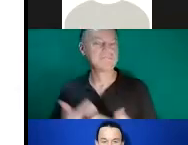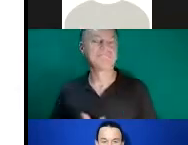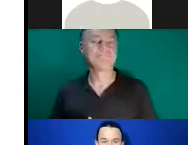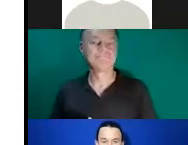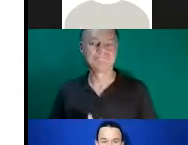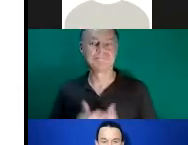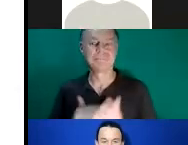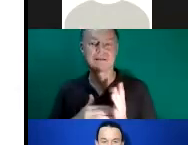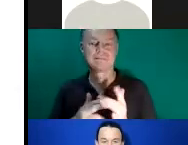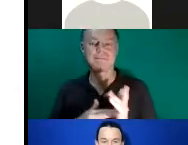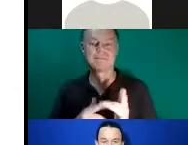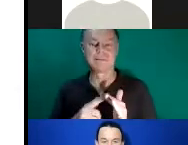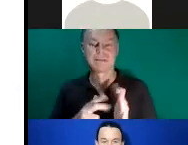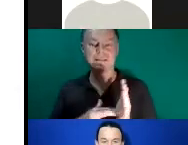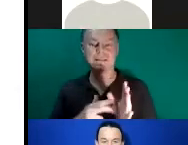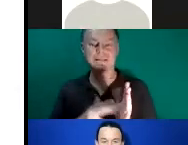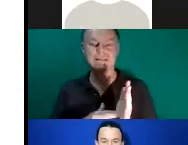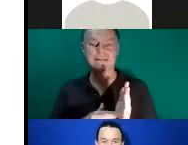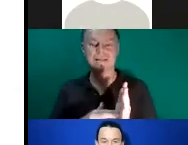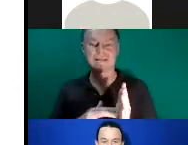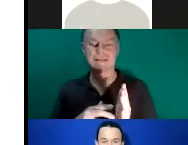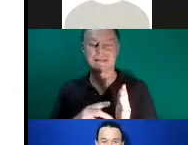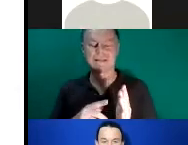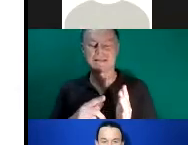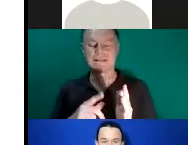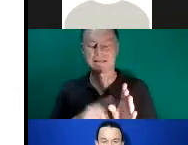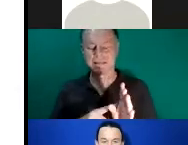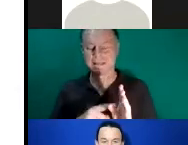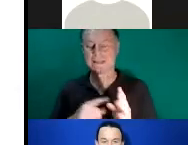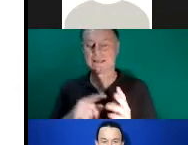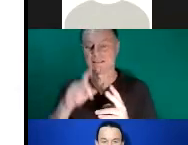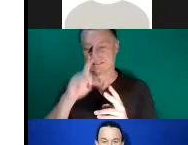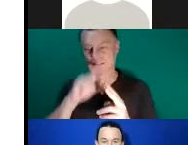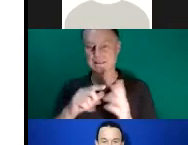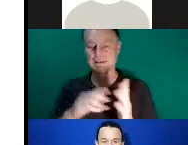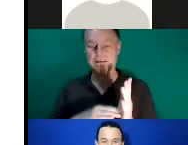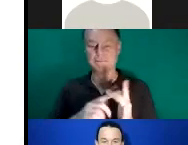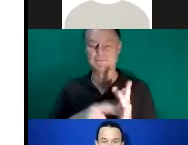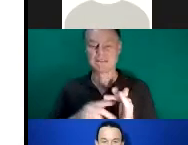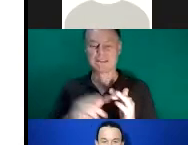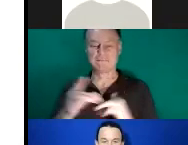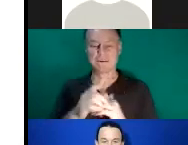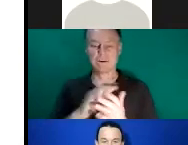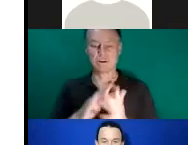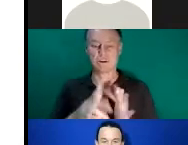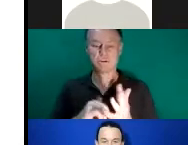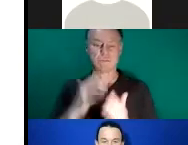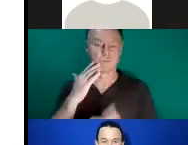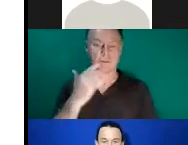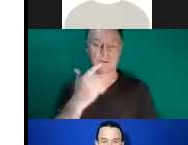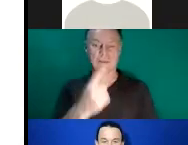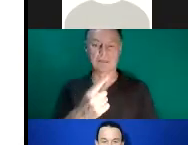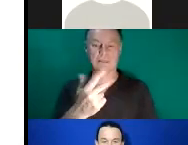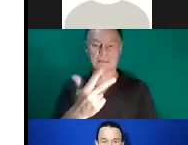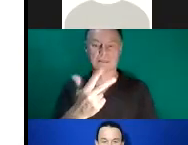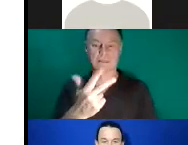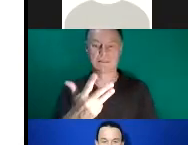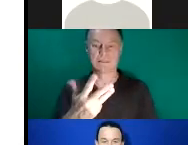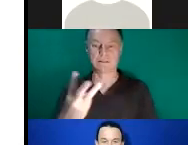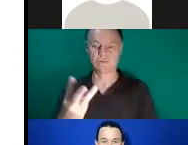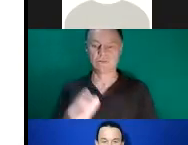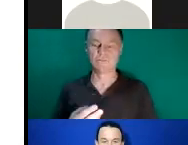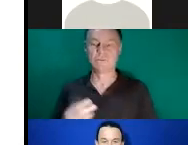Minnie and Nanny Williams were sisters, with Minnie having married Holmes in 1893.